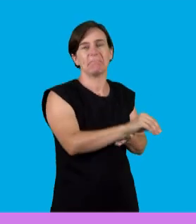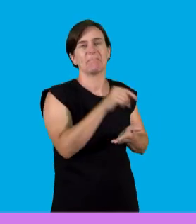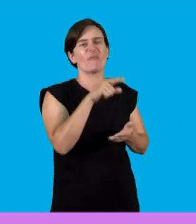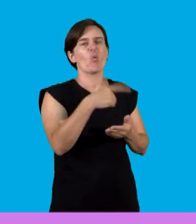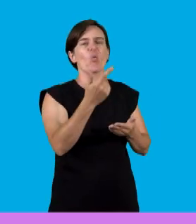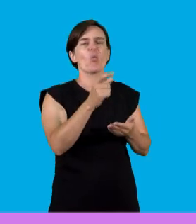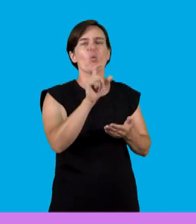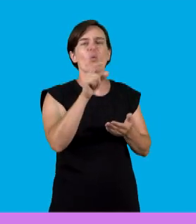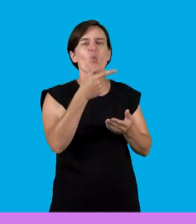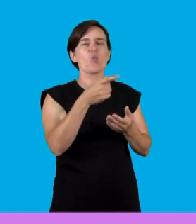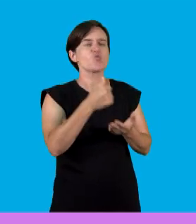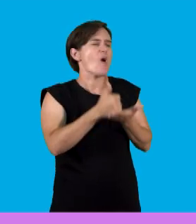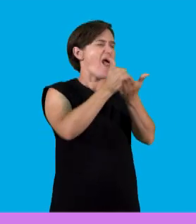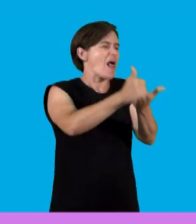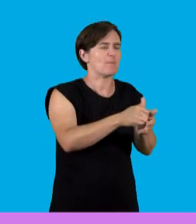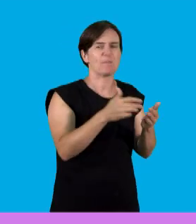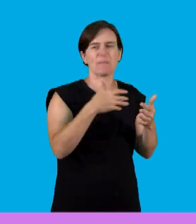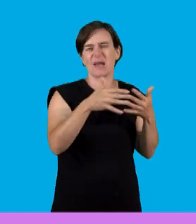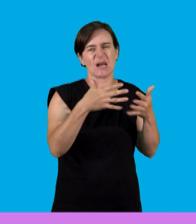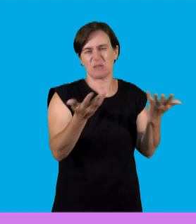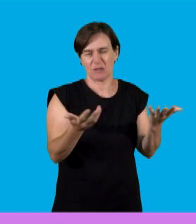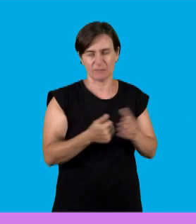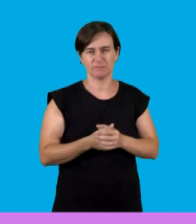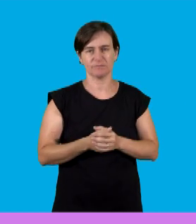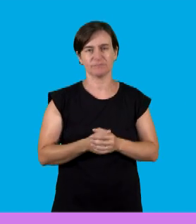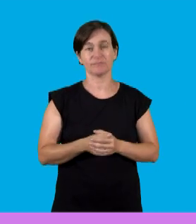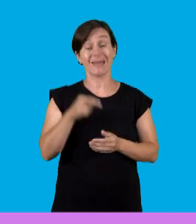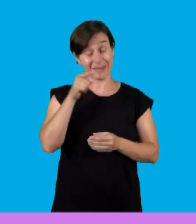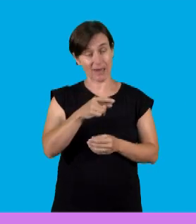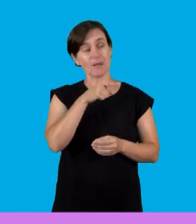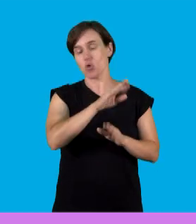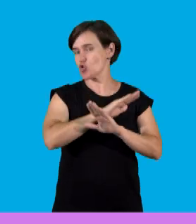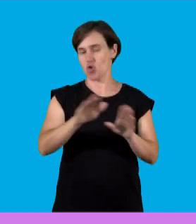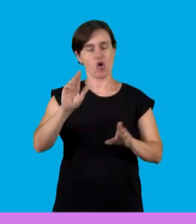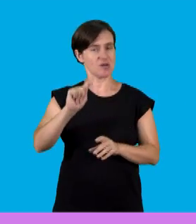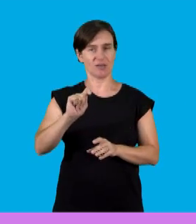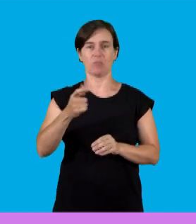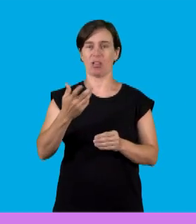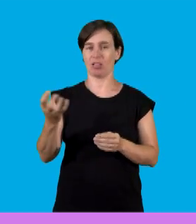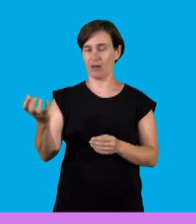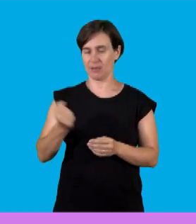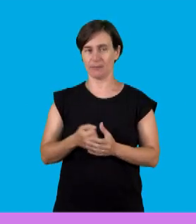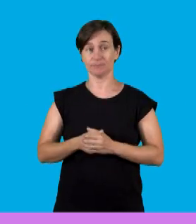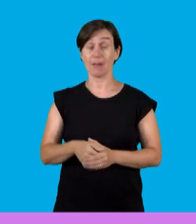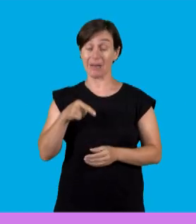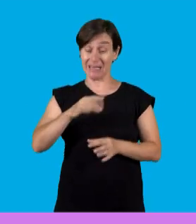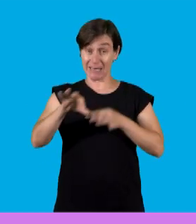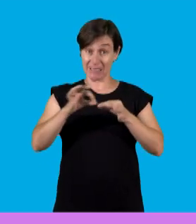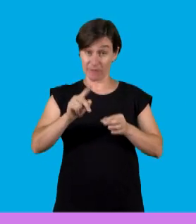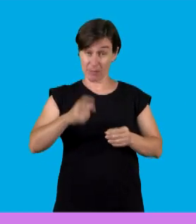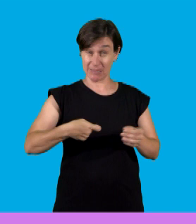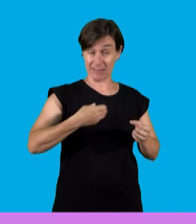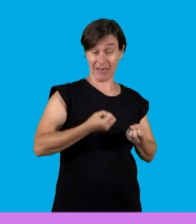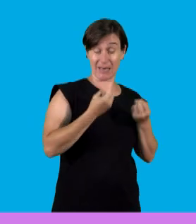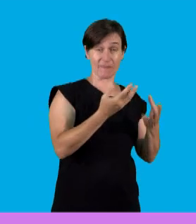to benefit a cause, right? It's considered when calculating non-taxable income. The gift has to be